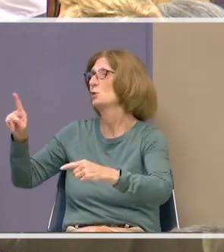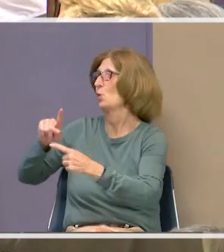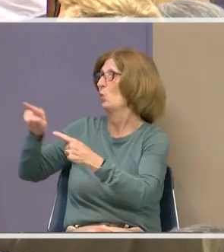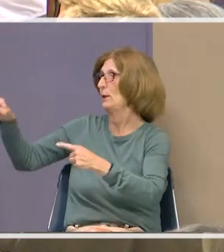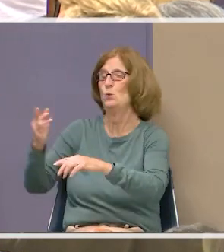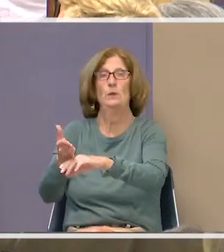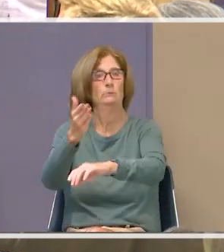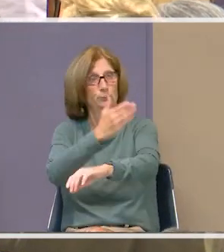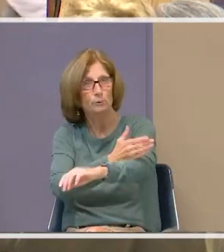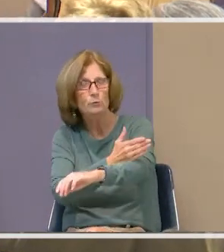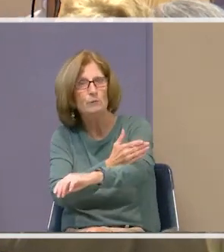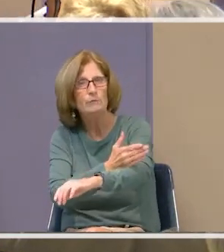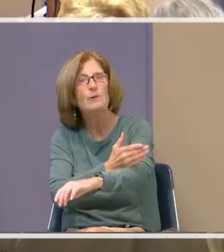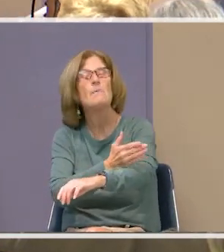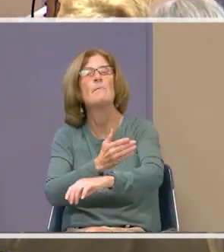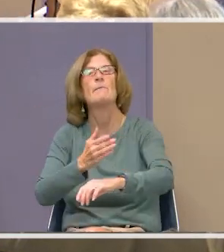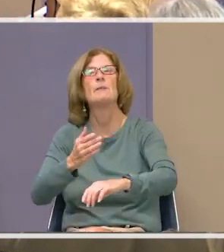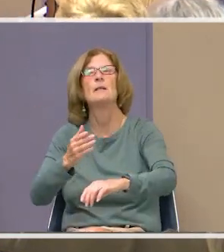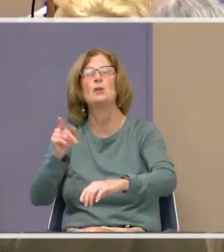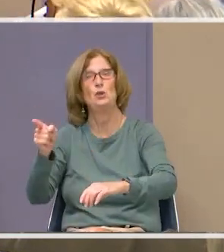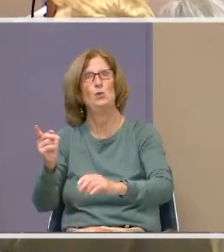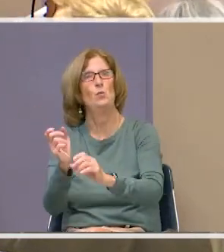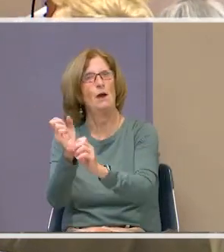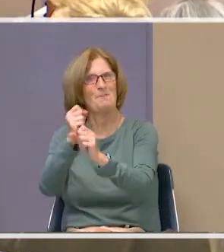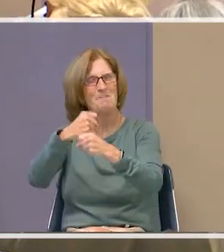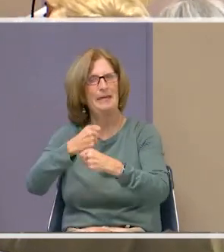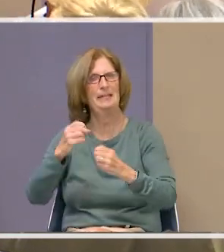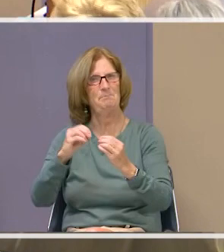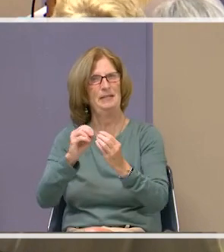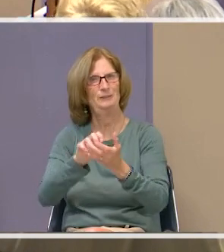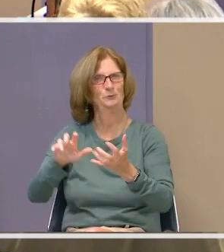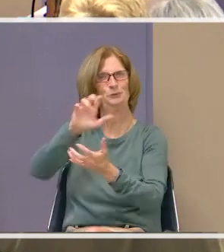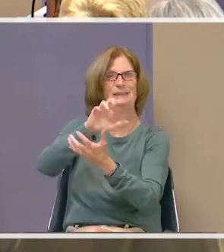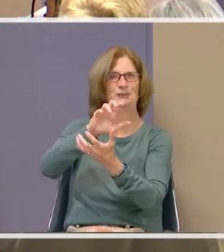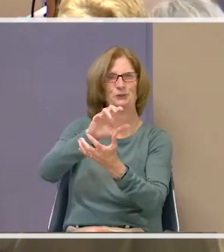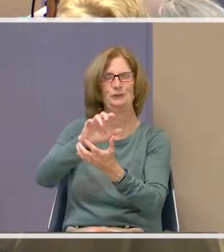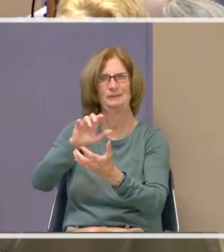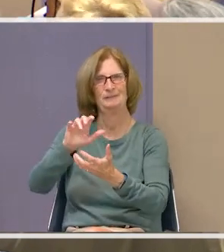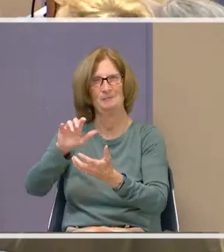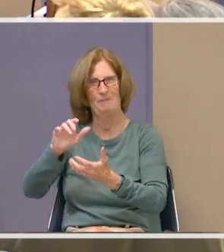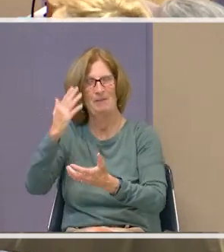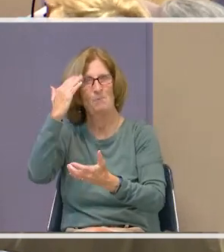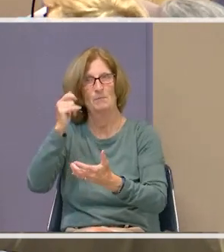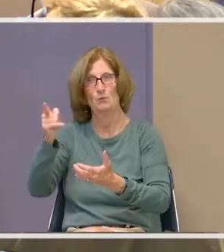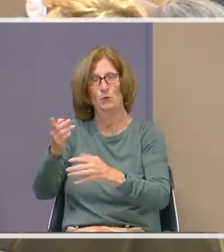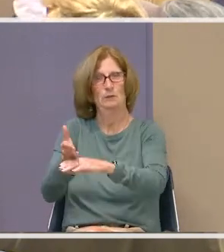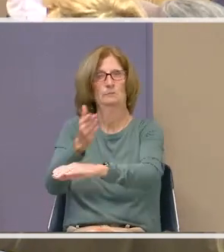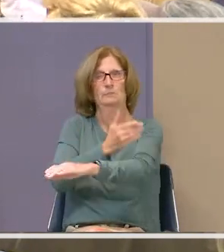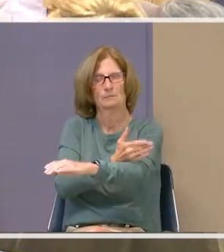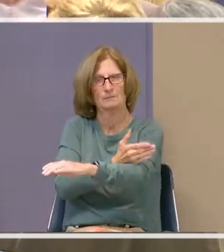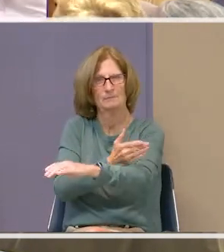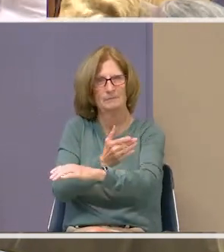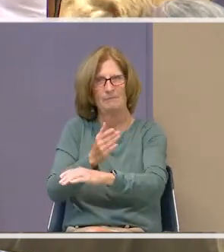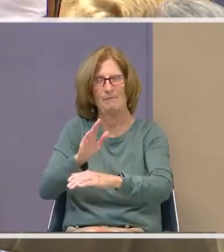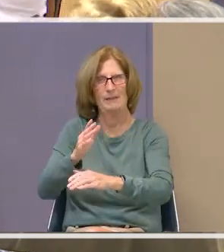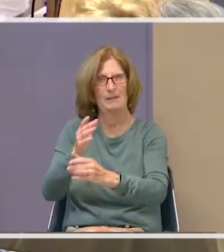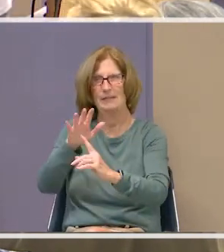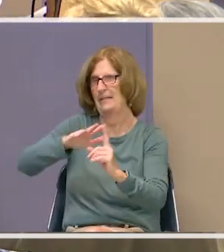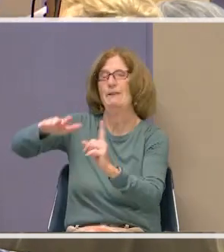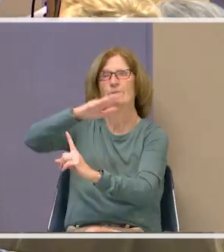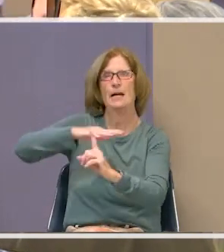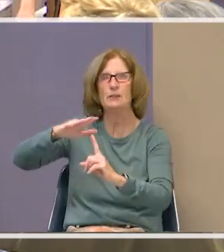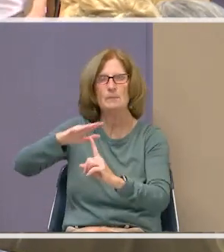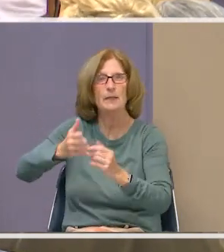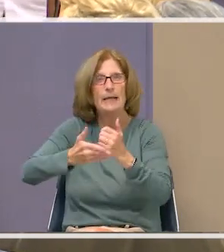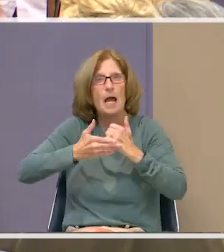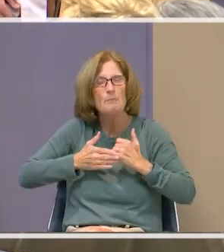So I thank you for that. Could you say that again? You are building me money. For my grandchildren, whatever, I'm old now,